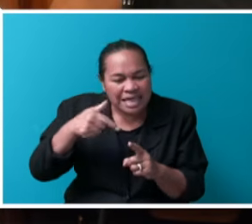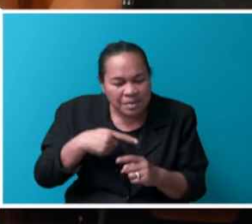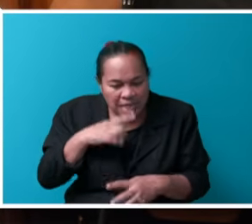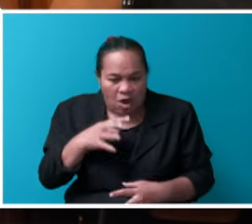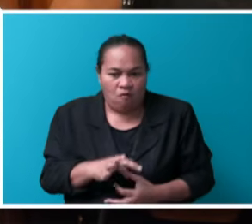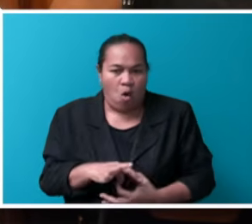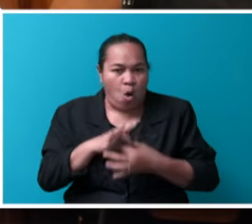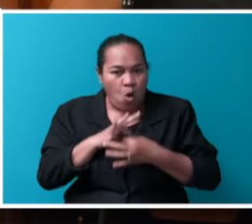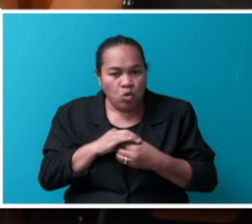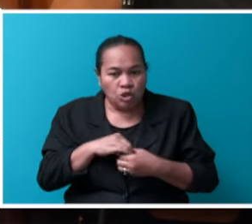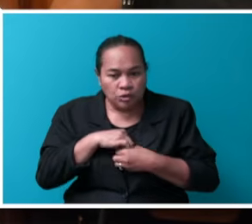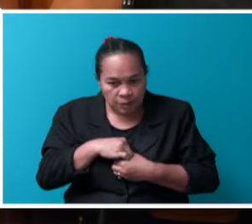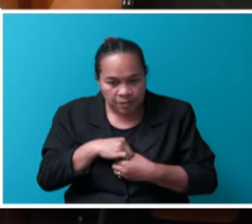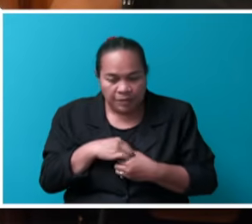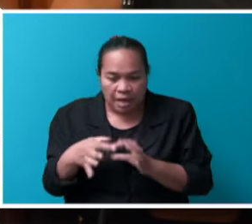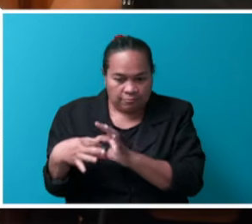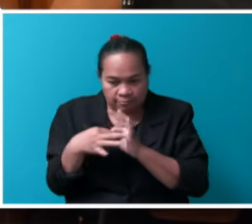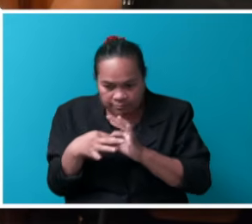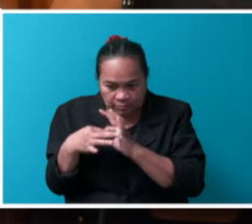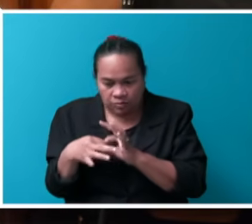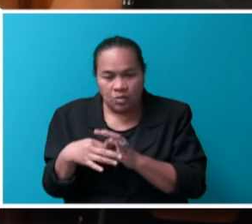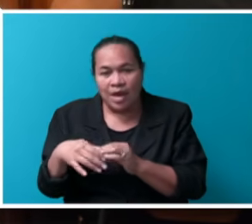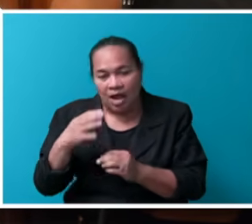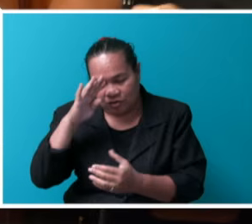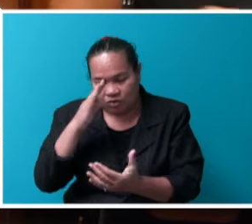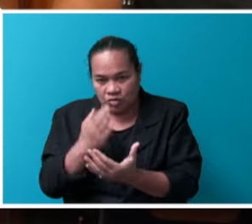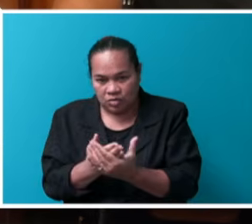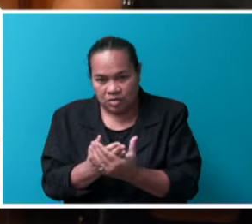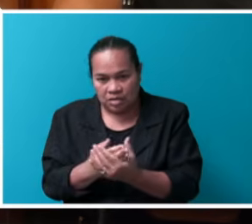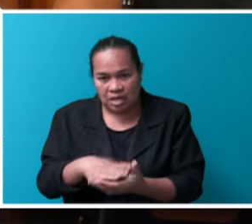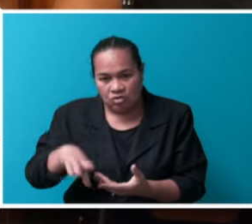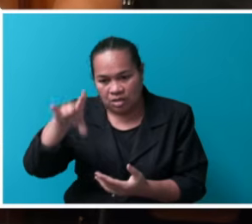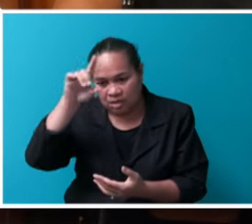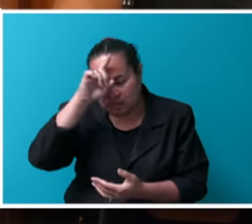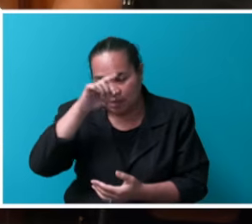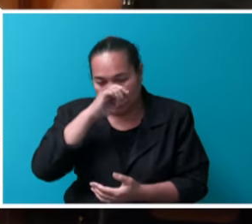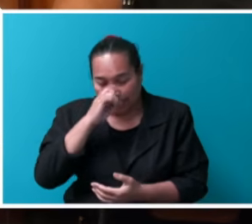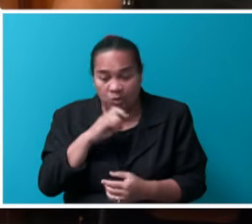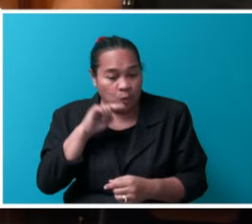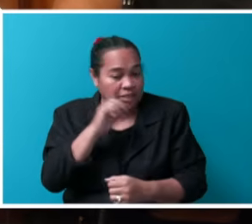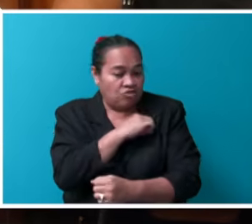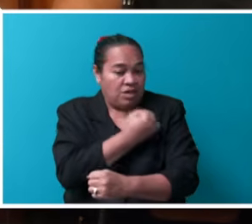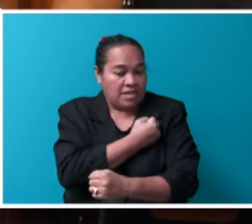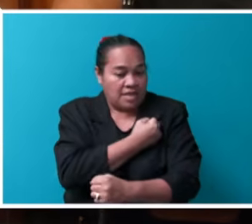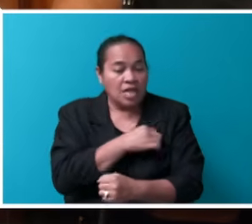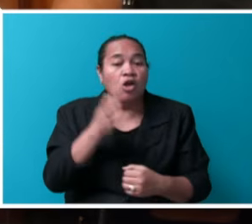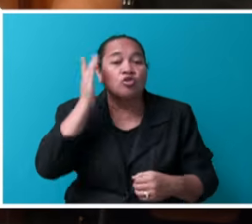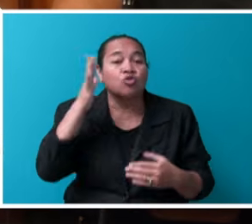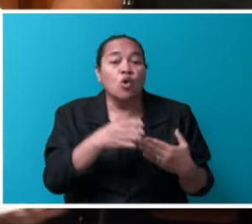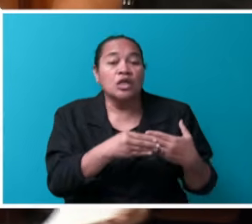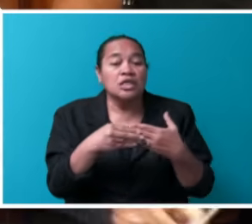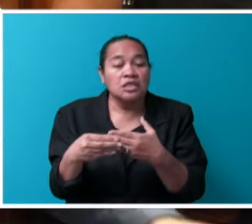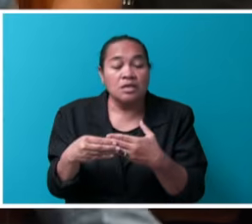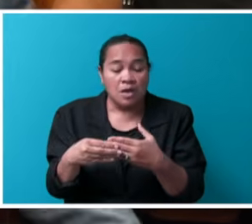and engagement in the education of our children. And in addition to these funding reforms, we will strengthen school leadership. We are providing the School